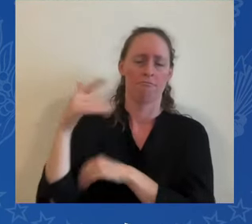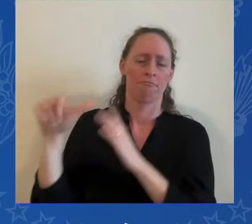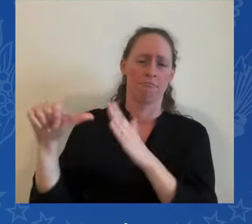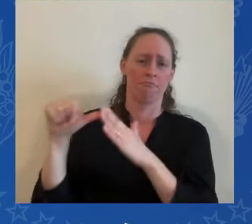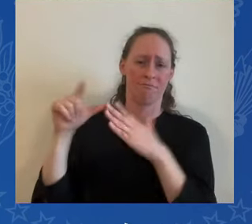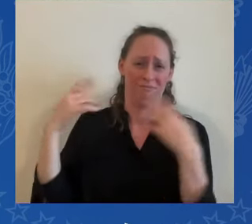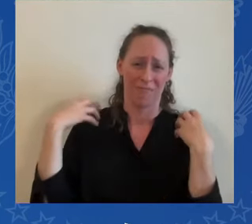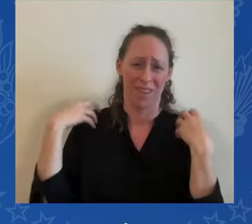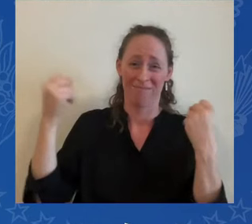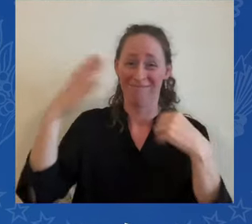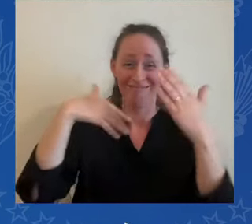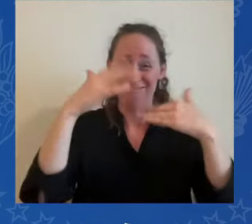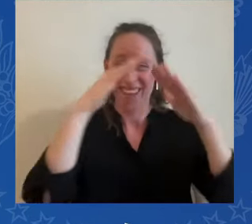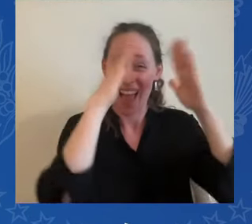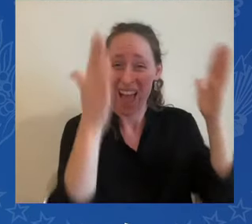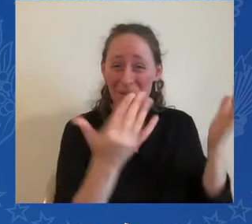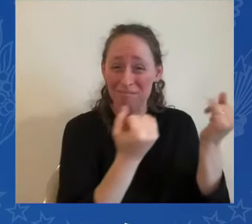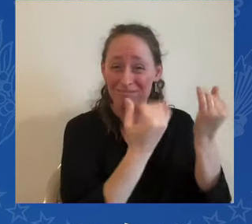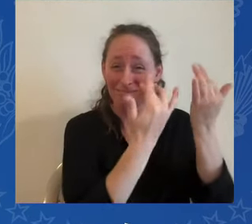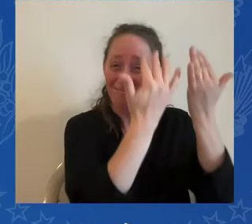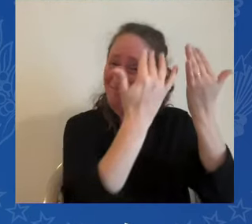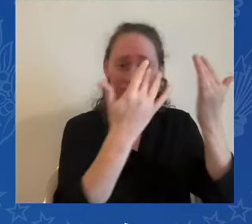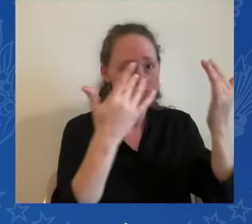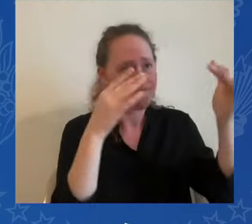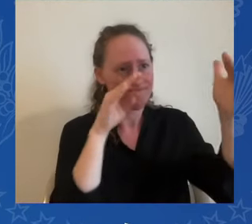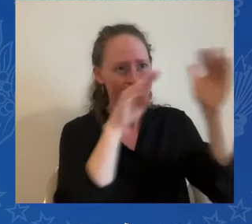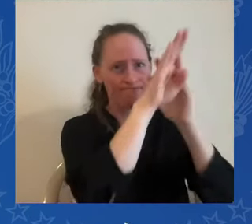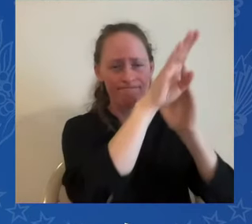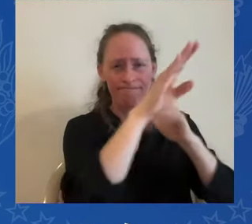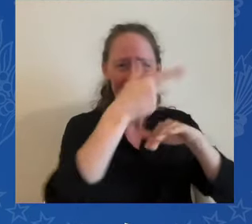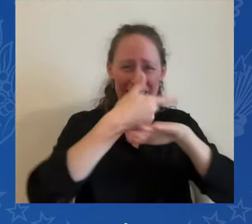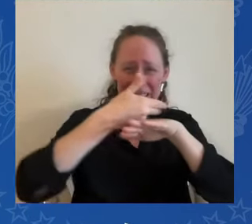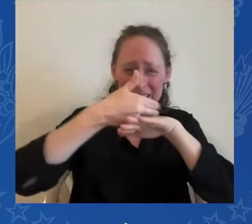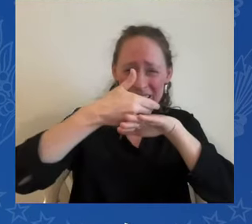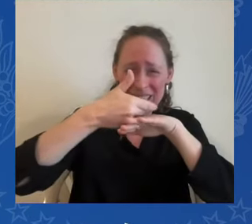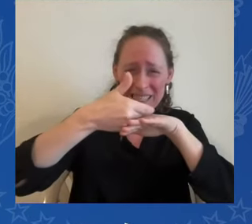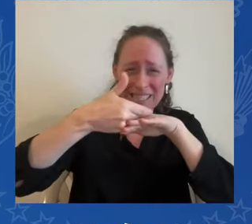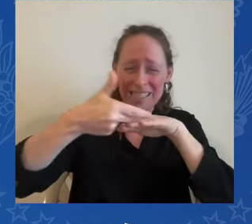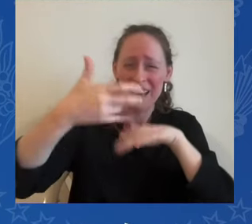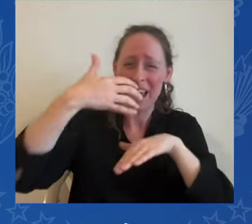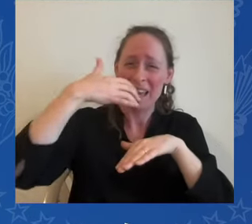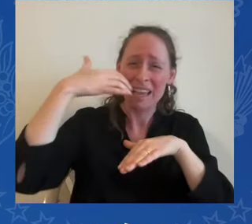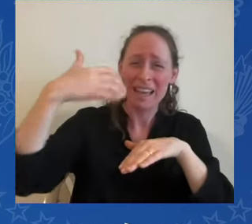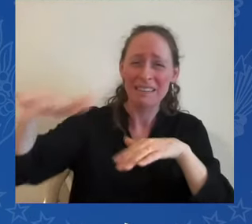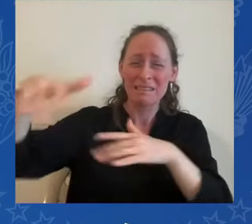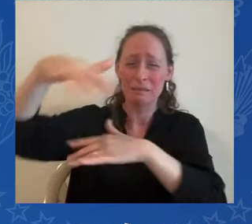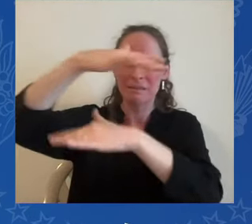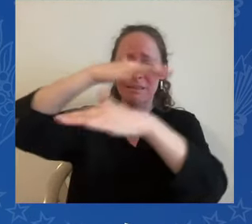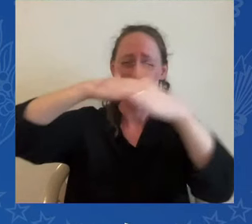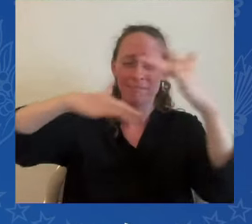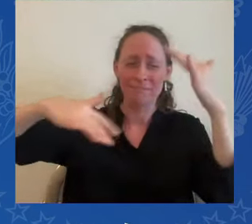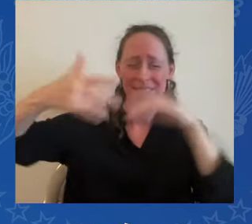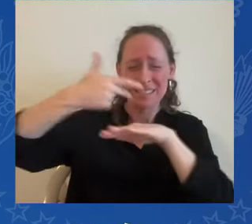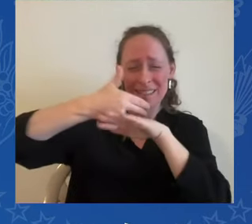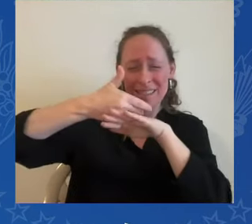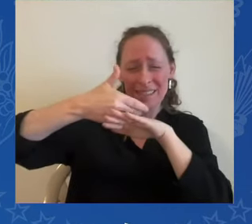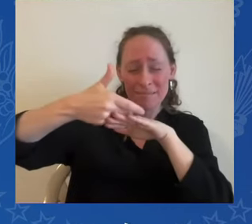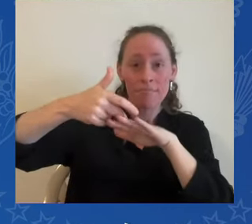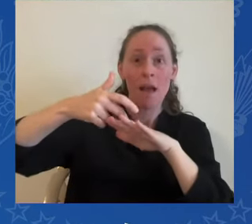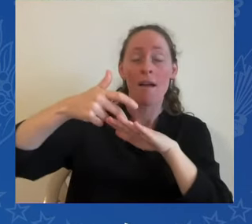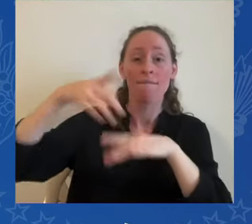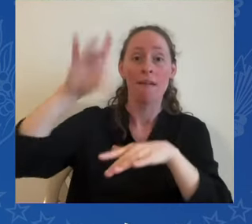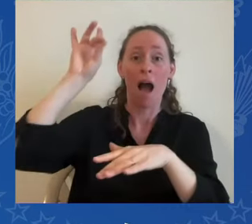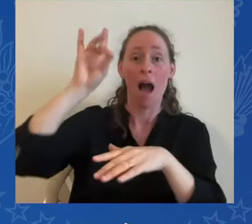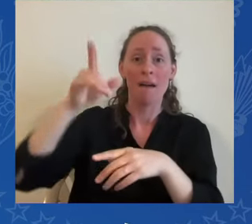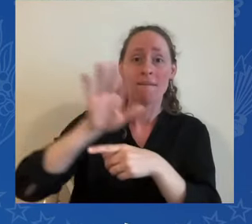thick smoke and extreme heat, despite an evacuation order, to find and rescue a newborn baby. His undaunted